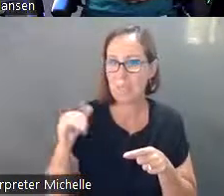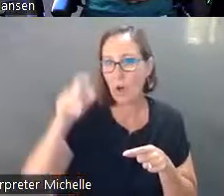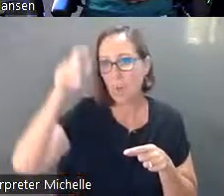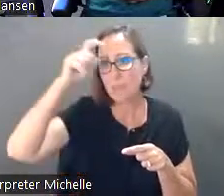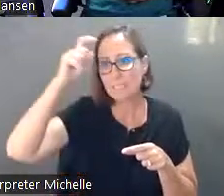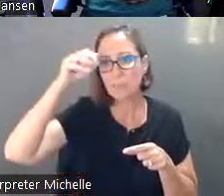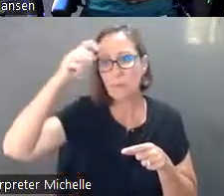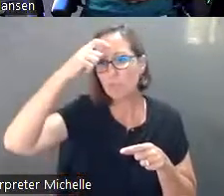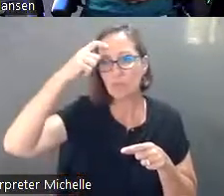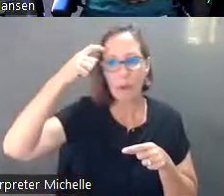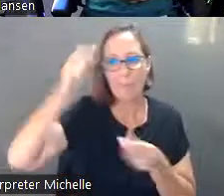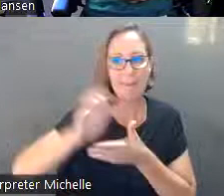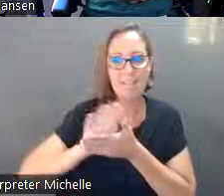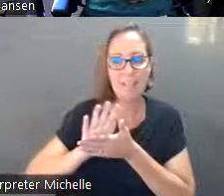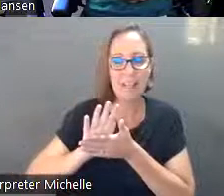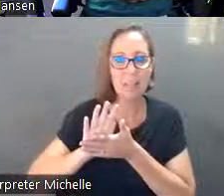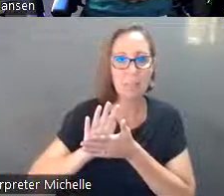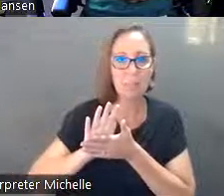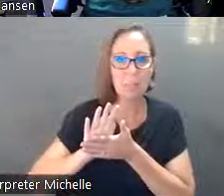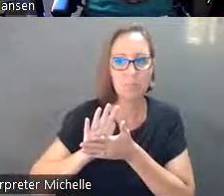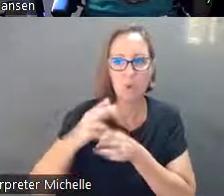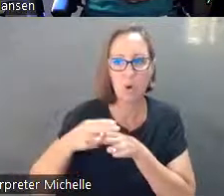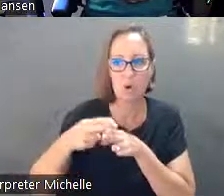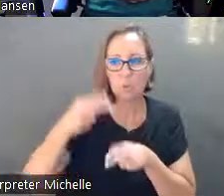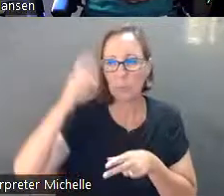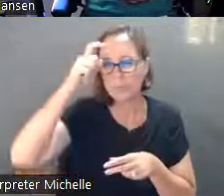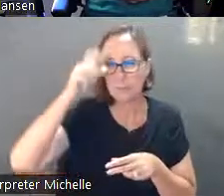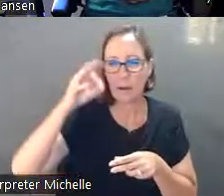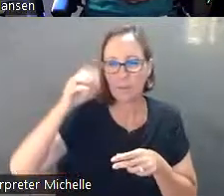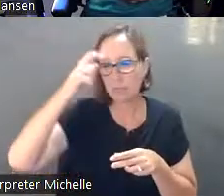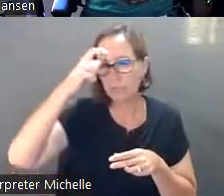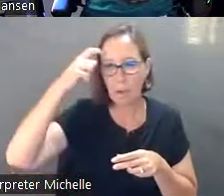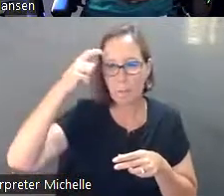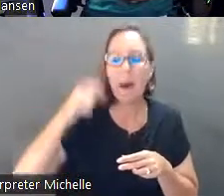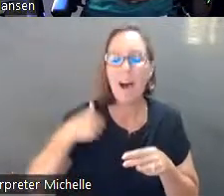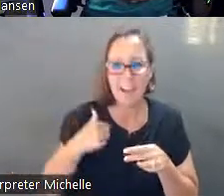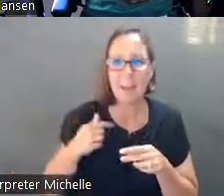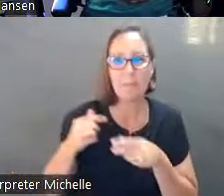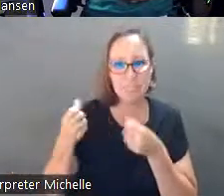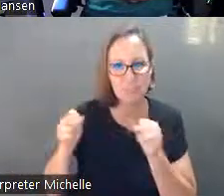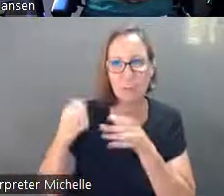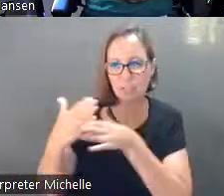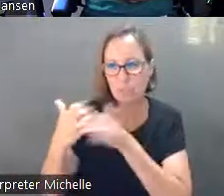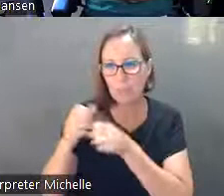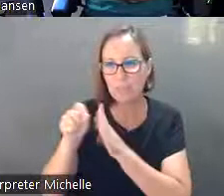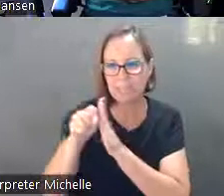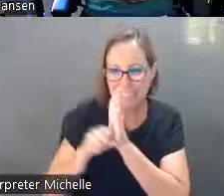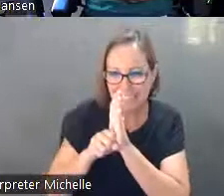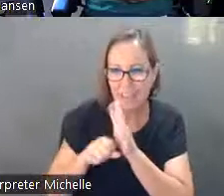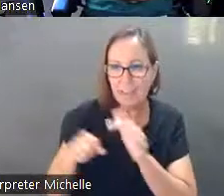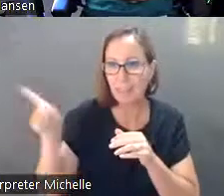film, and I've been trying to share that with the state and with the governor, awareness of